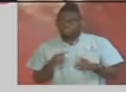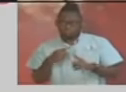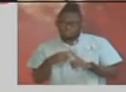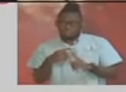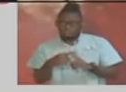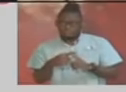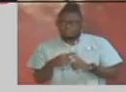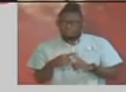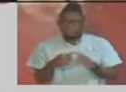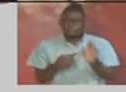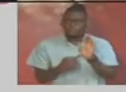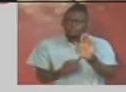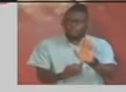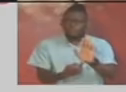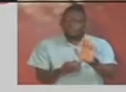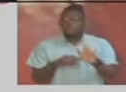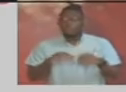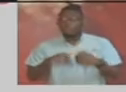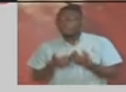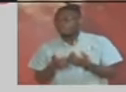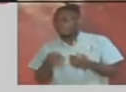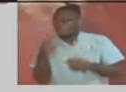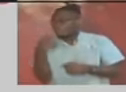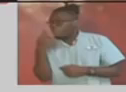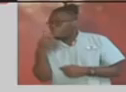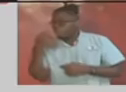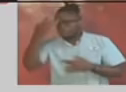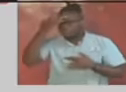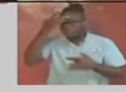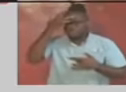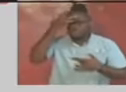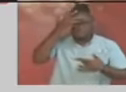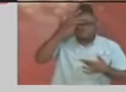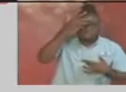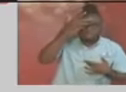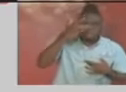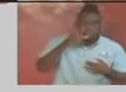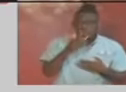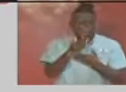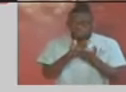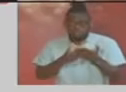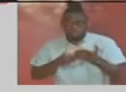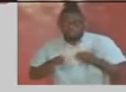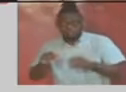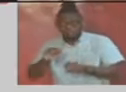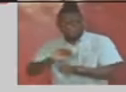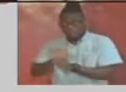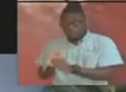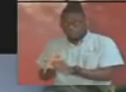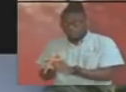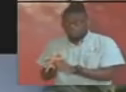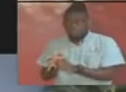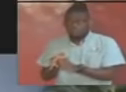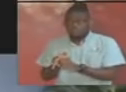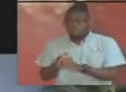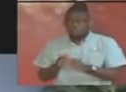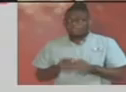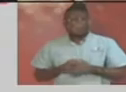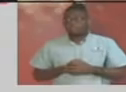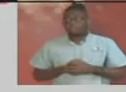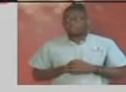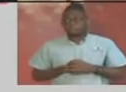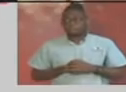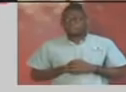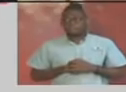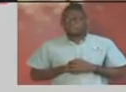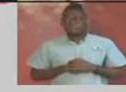is being infected or who has viral illness in the population. And of course, a proportion of those will be COVID-19. All right, thank you. Yeah. Thank you